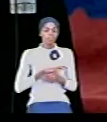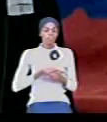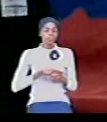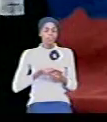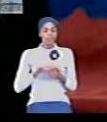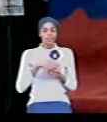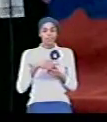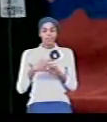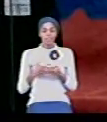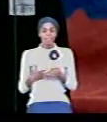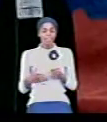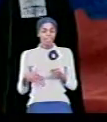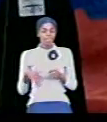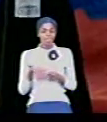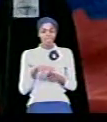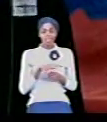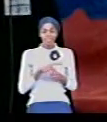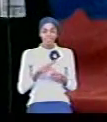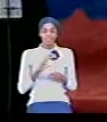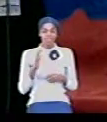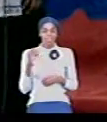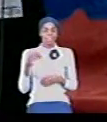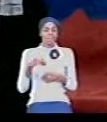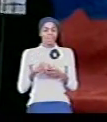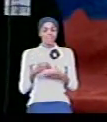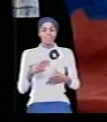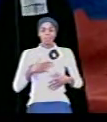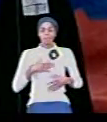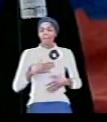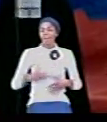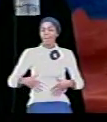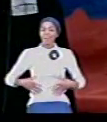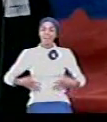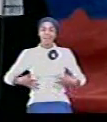my Lord, in my